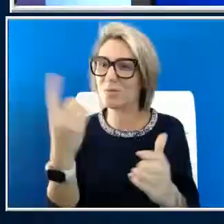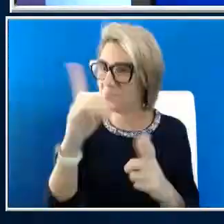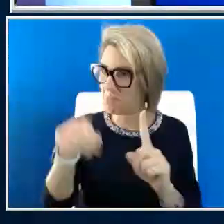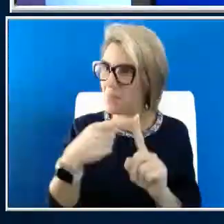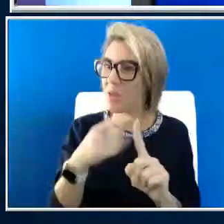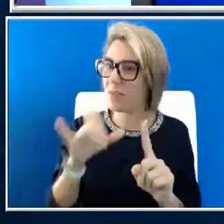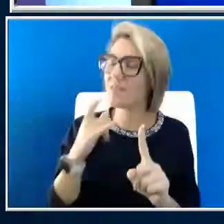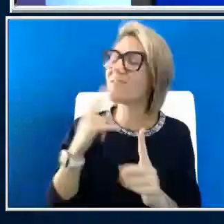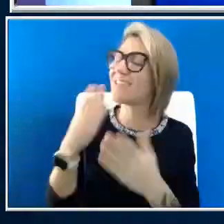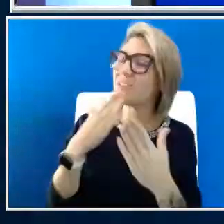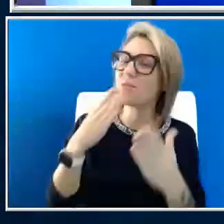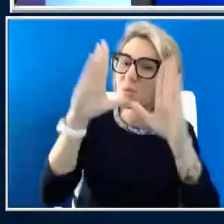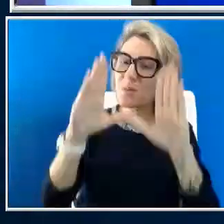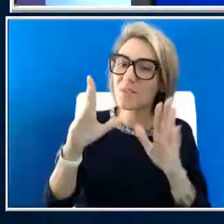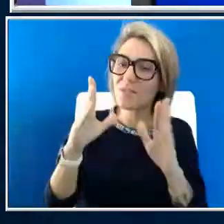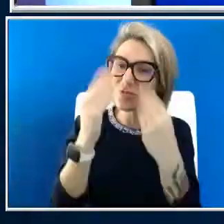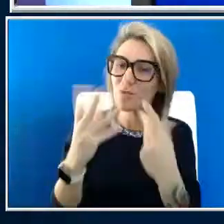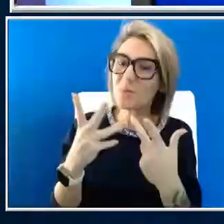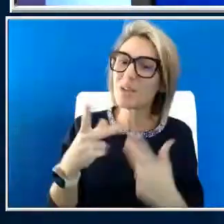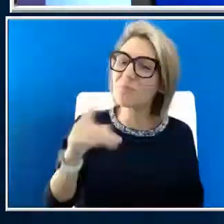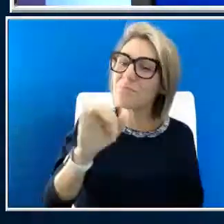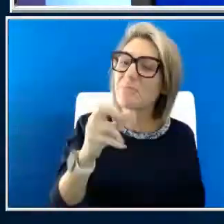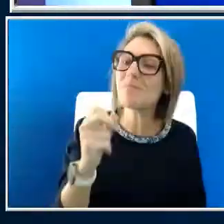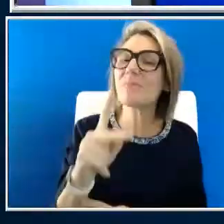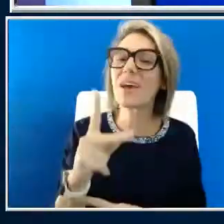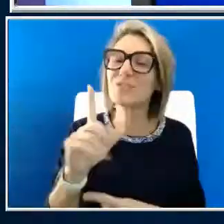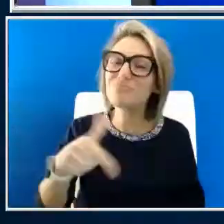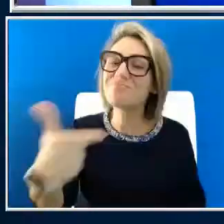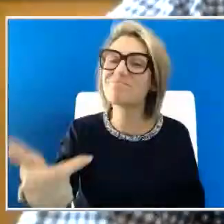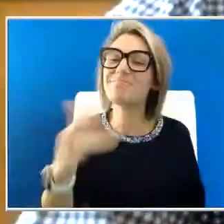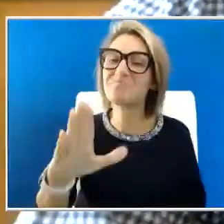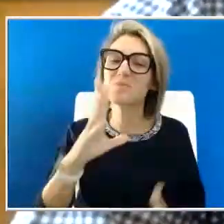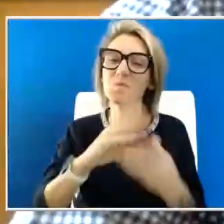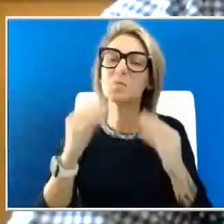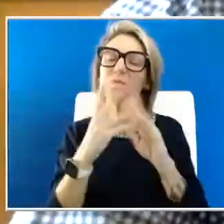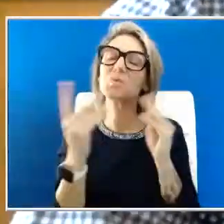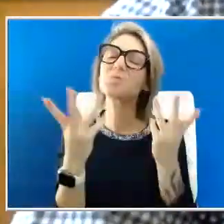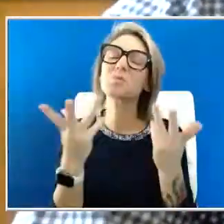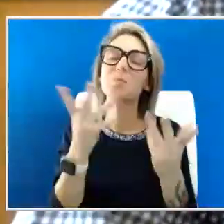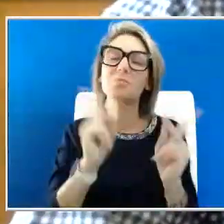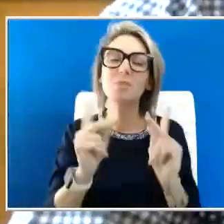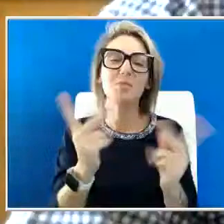information today. Patrick, what do you want folks to take away from your story?